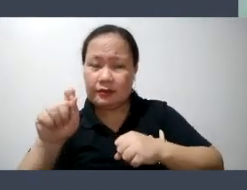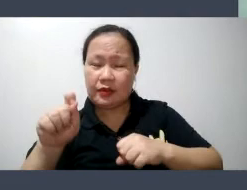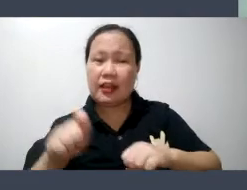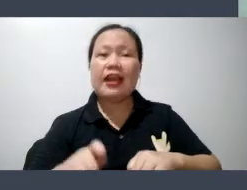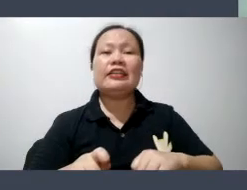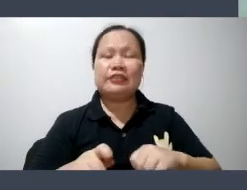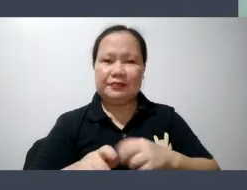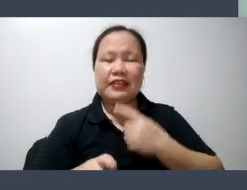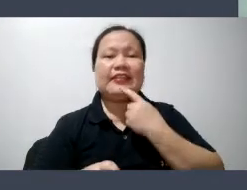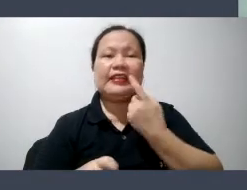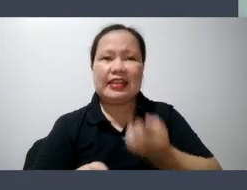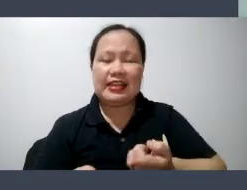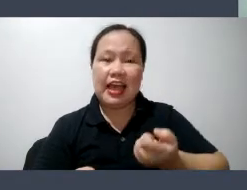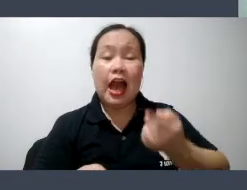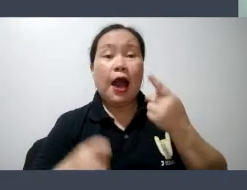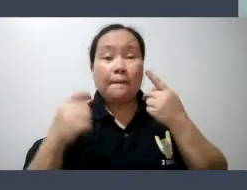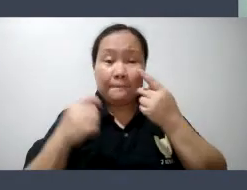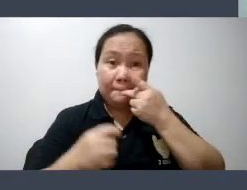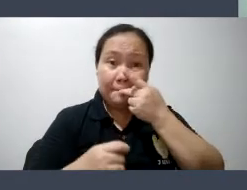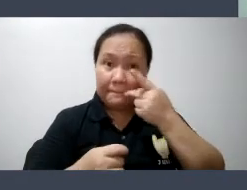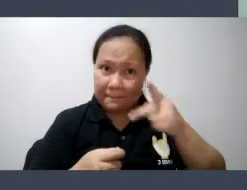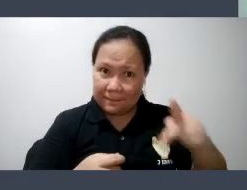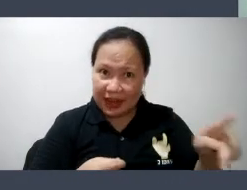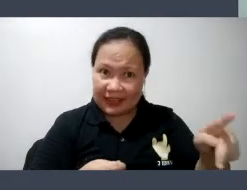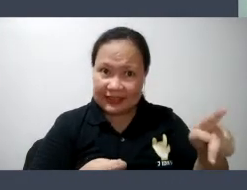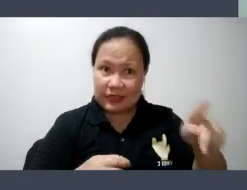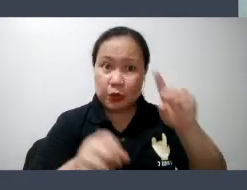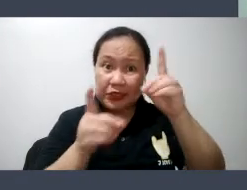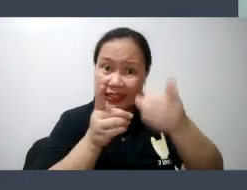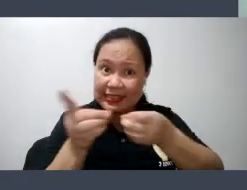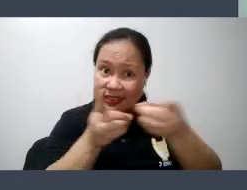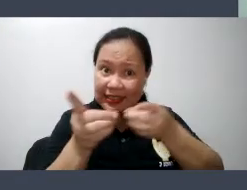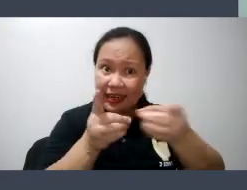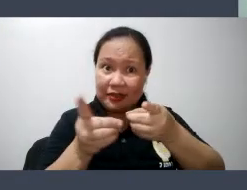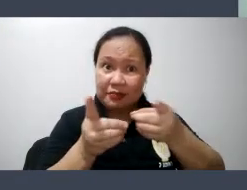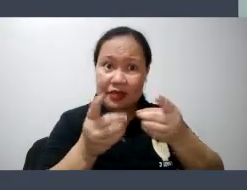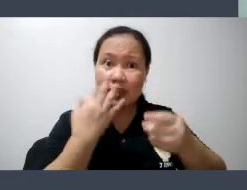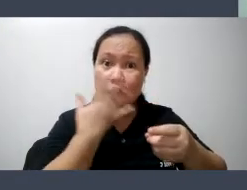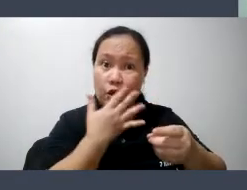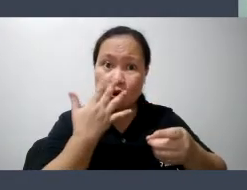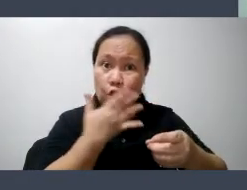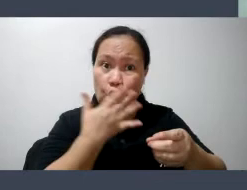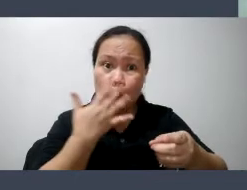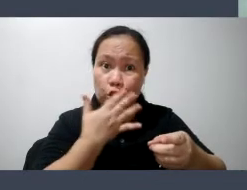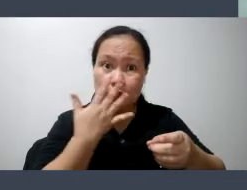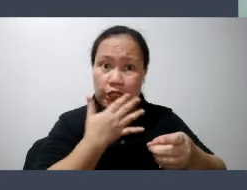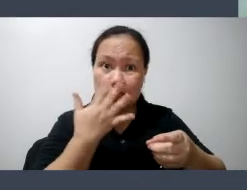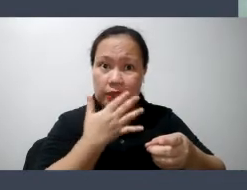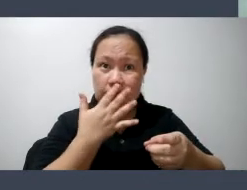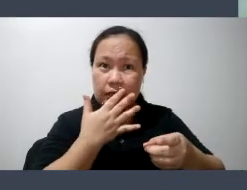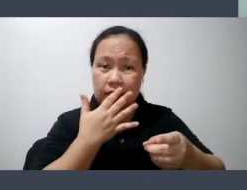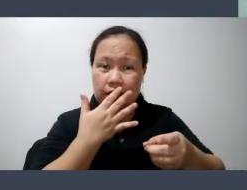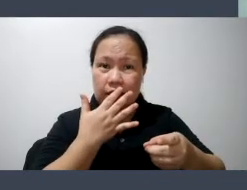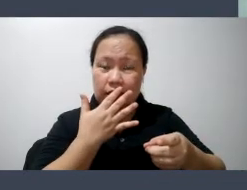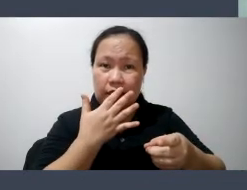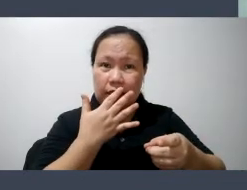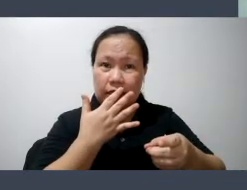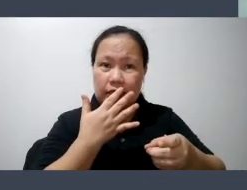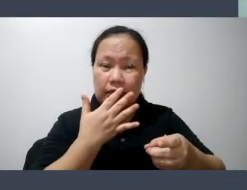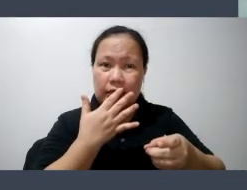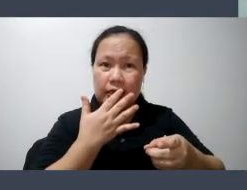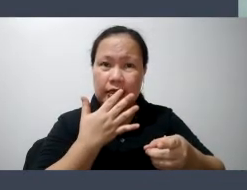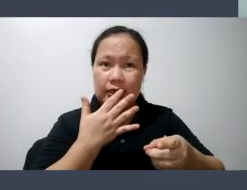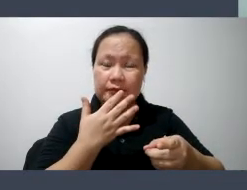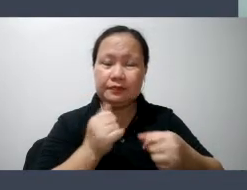describe? Pen, we describe by its color of the ink. What else? Its uses. So, in other